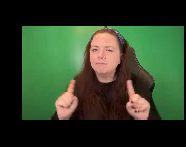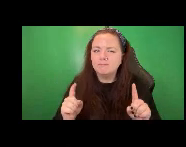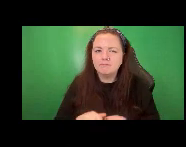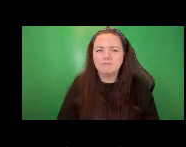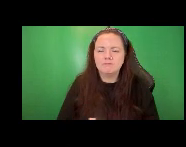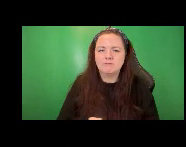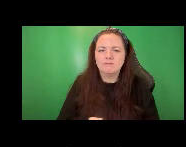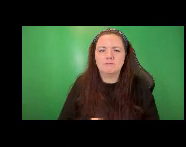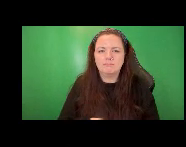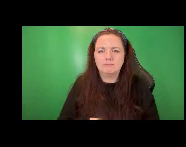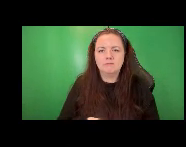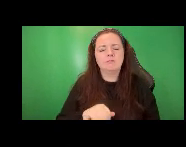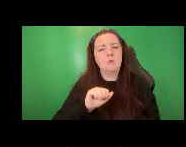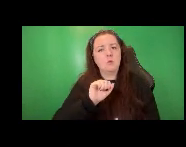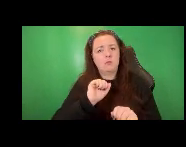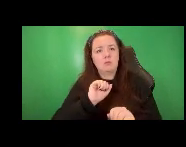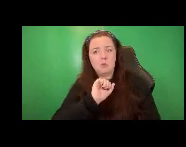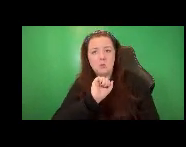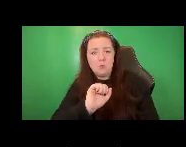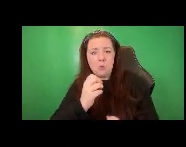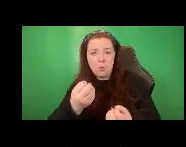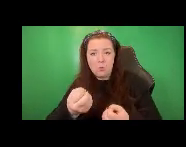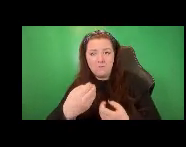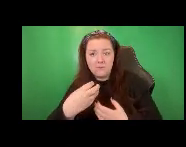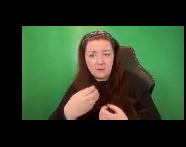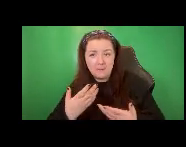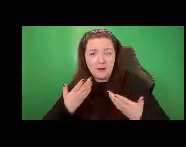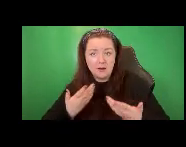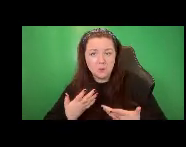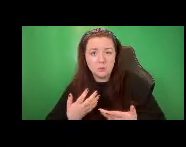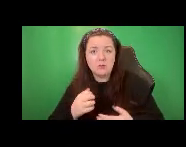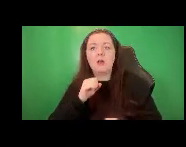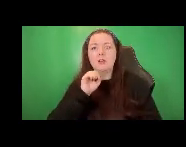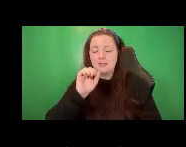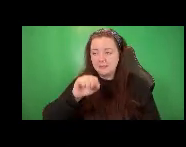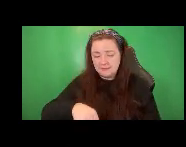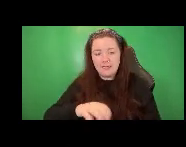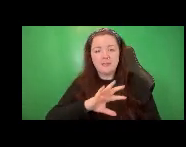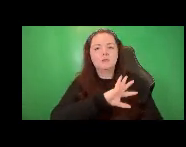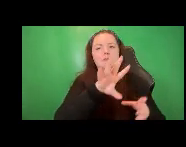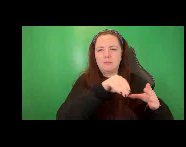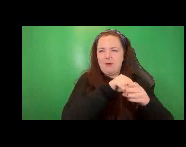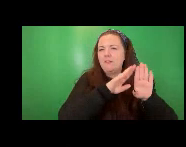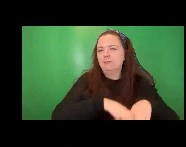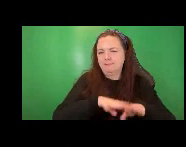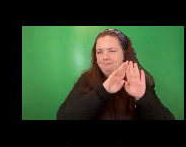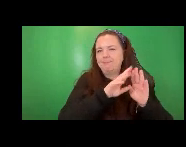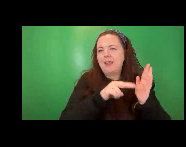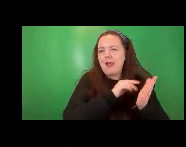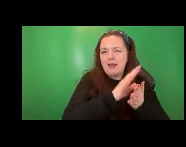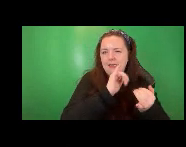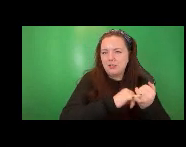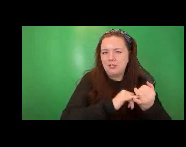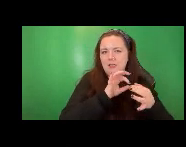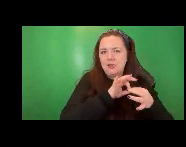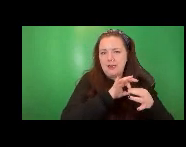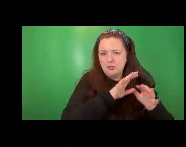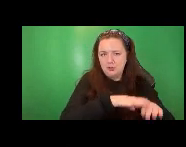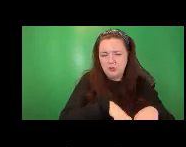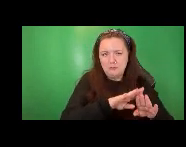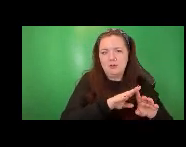use it for the NHS engagement programme. We will use it as well.